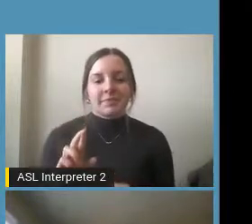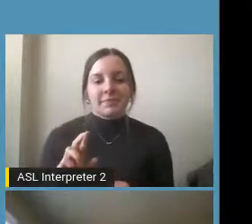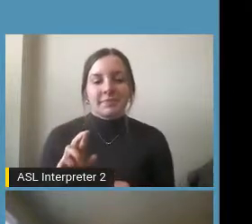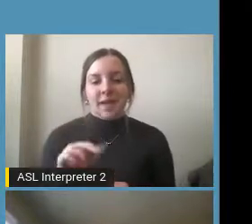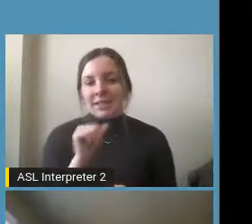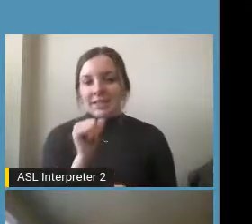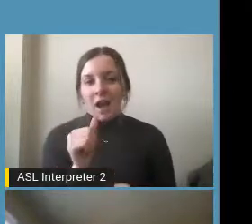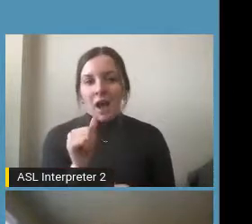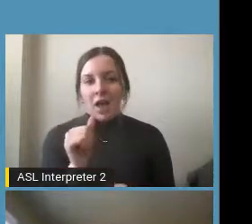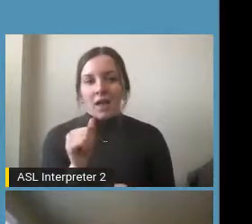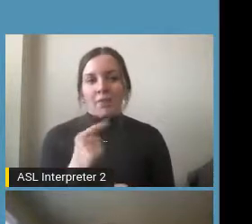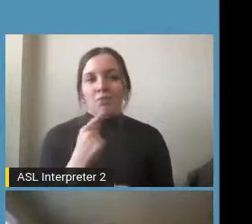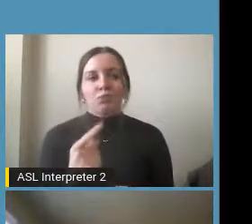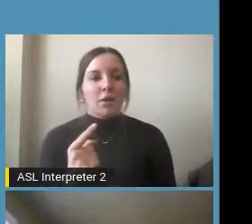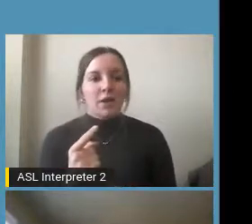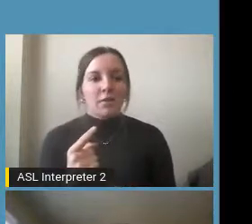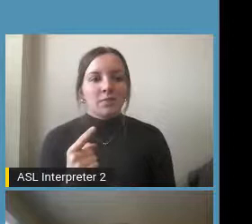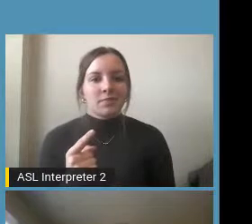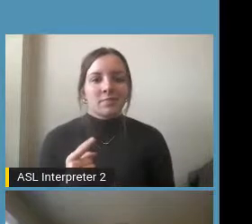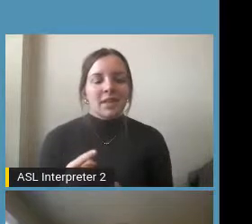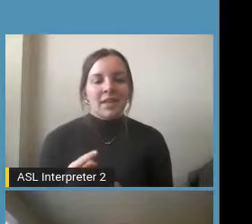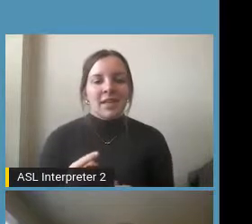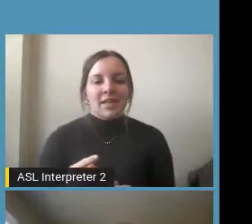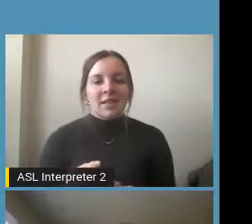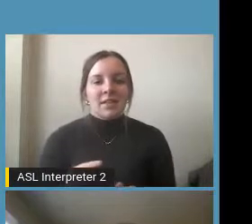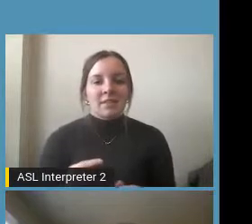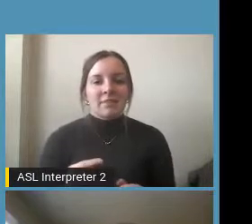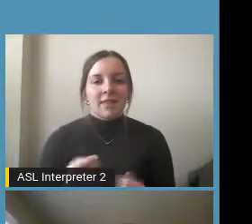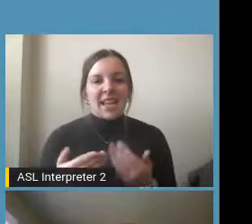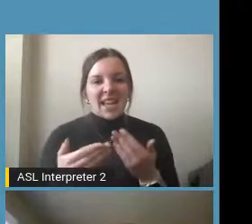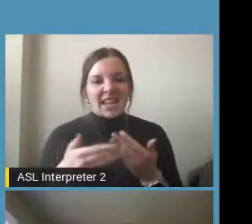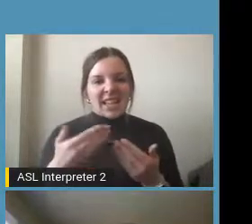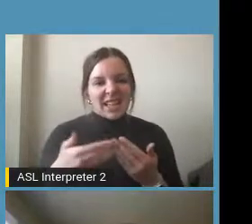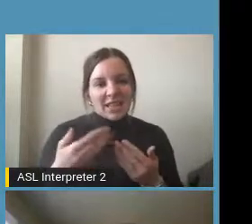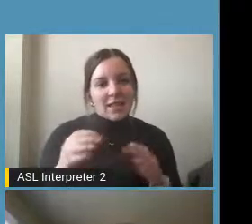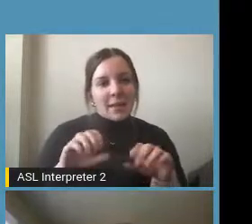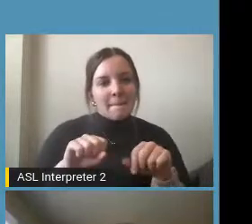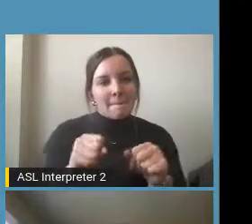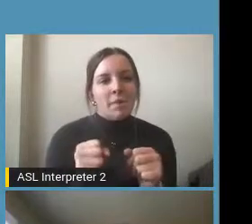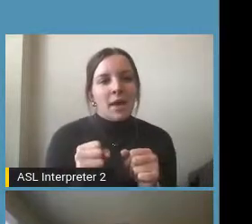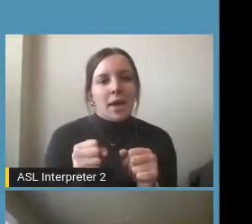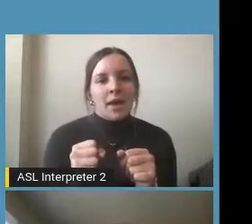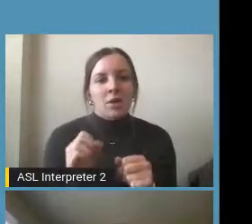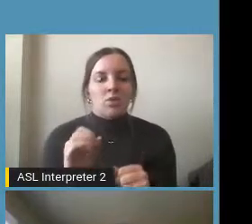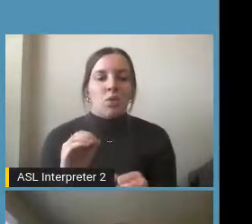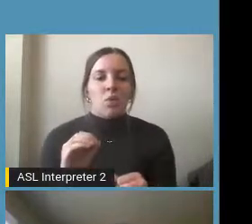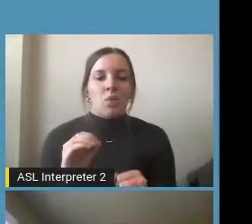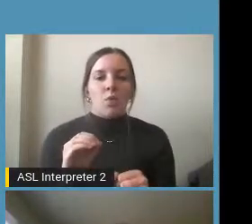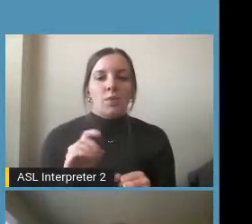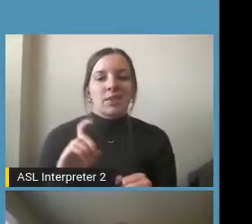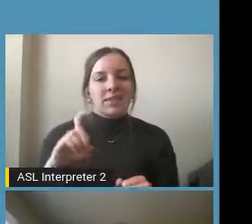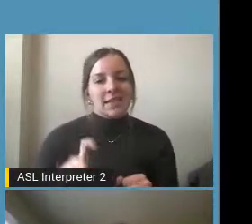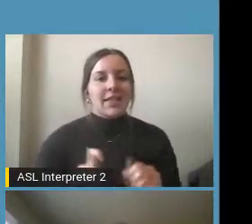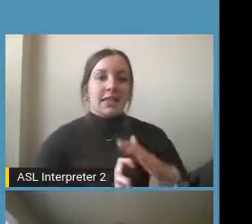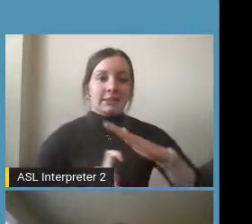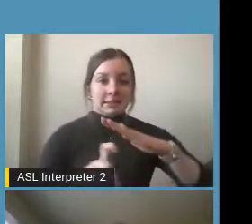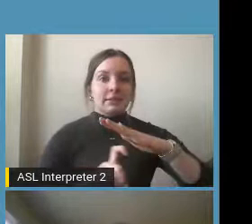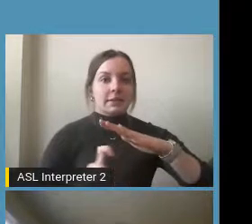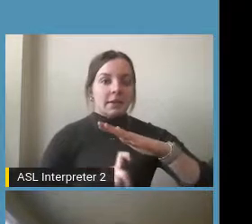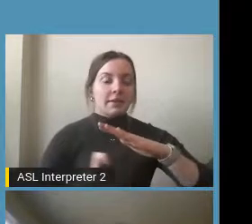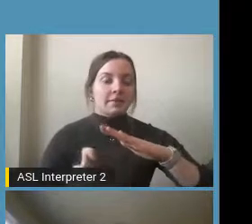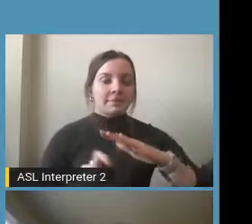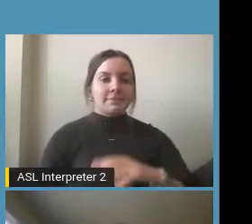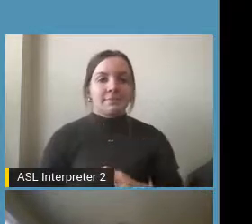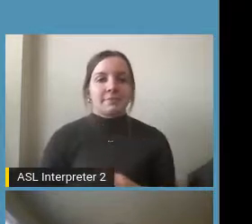tall. It's too fragile to put a mold on it, and plus it's in a state department, in a State House, public place, so they